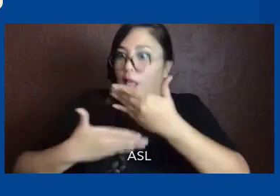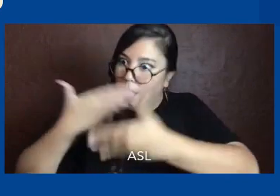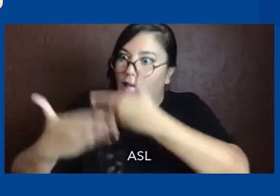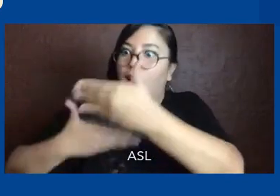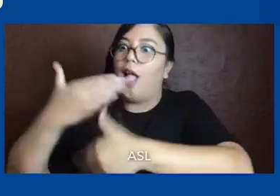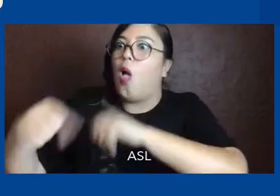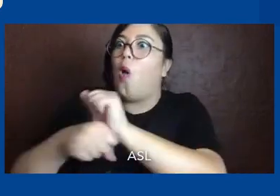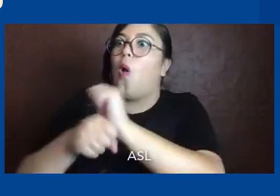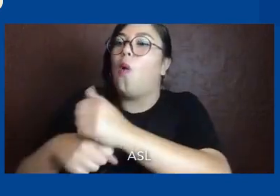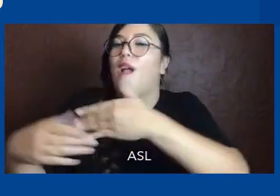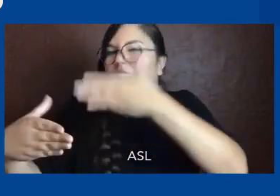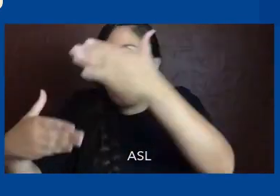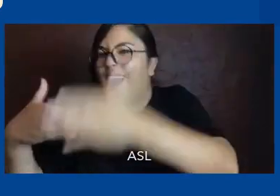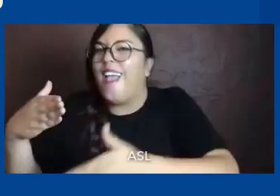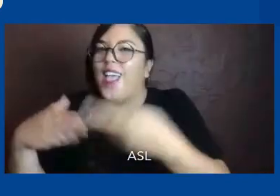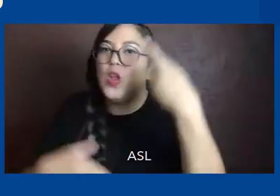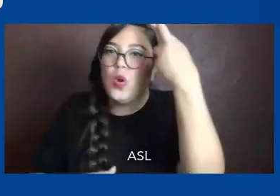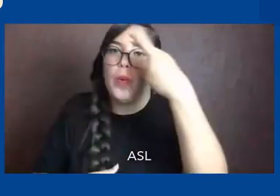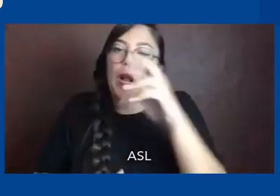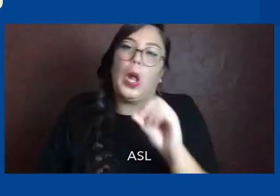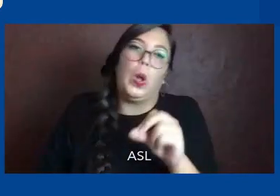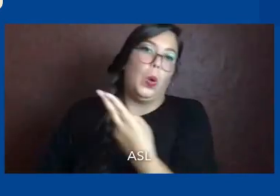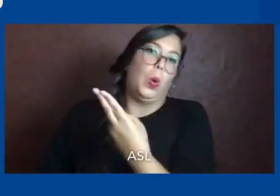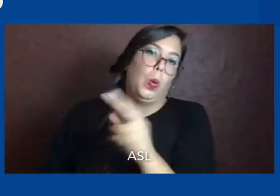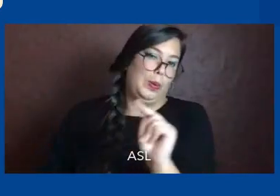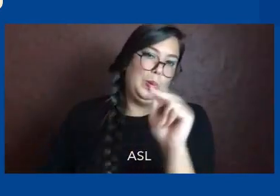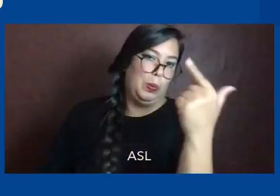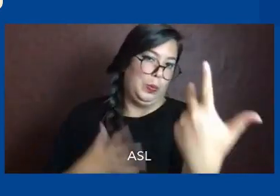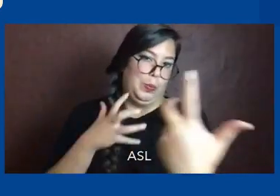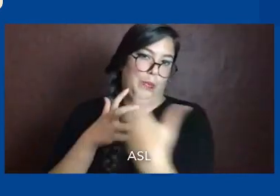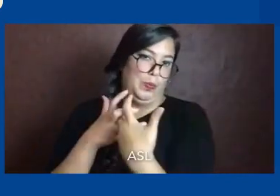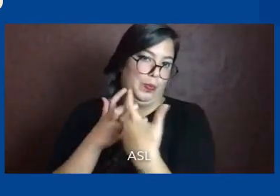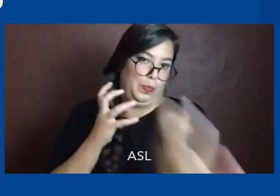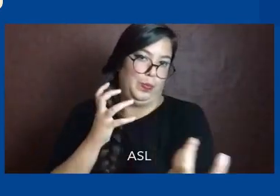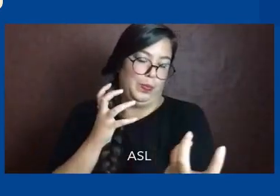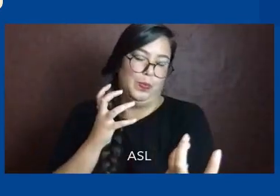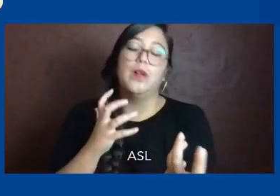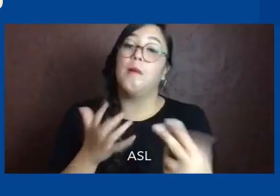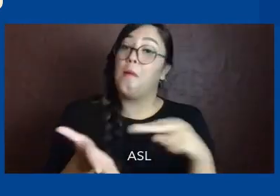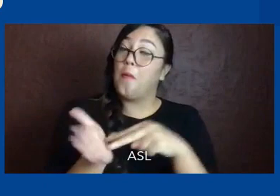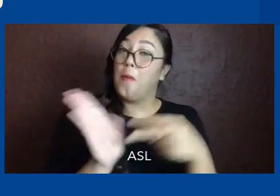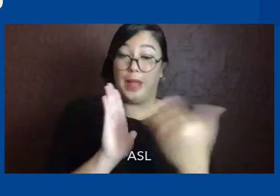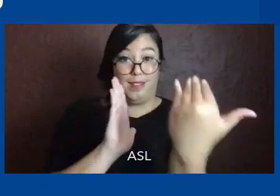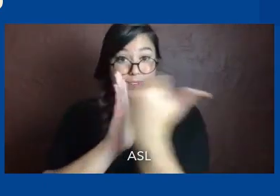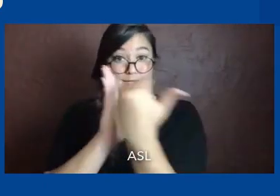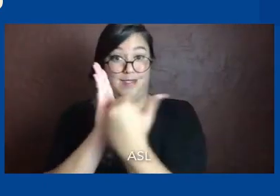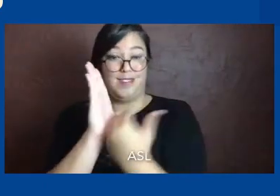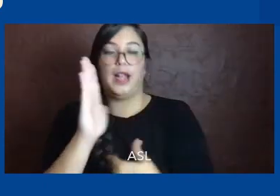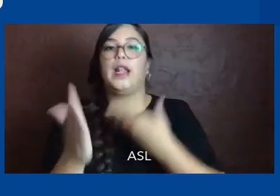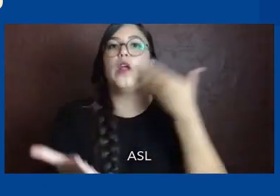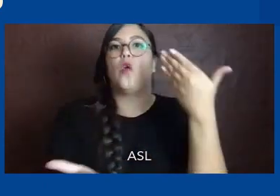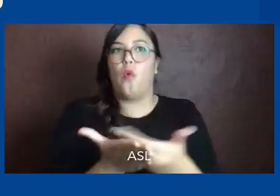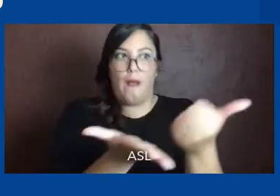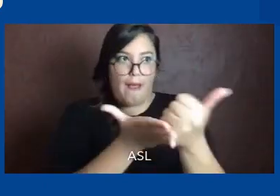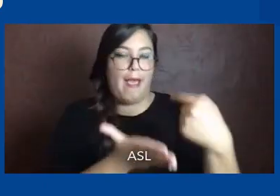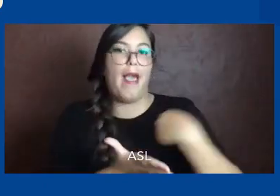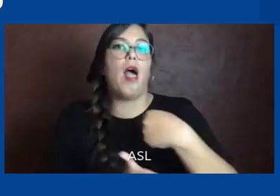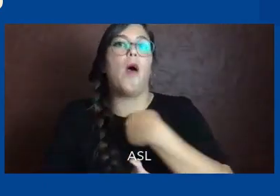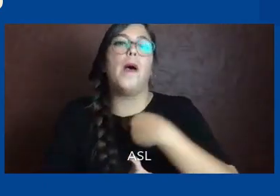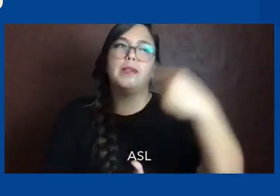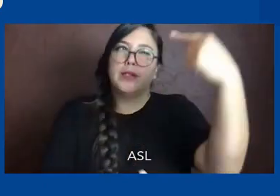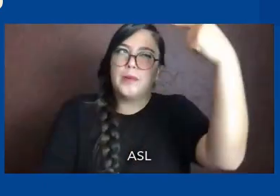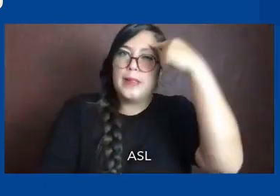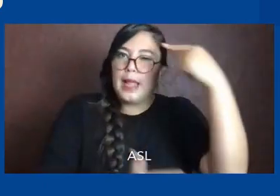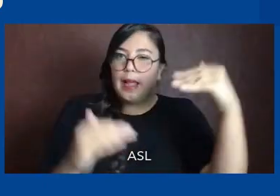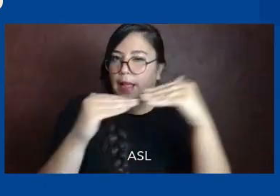that. But I think the guidelines are a good way to kind of like just level set, like, is this just checking off one of the major boxes? Is this really just a payday